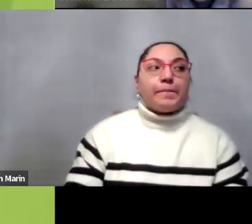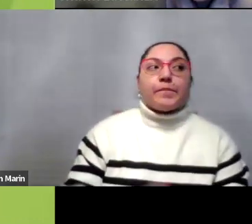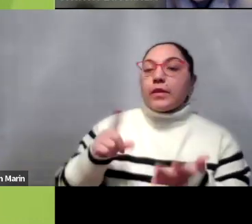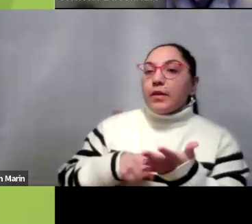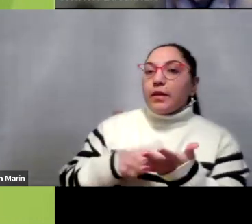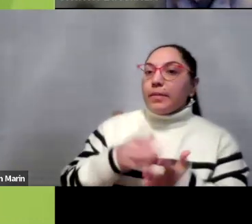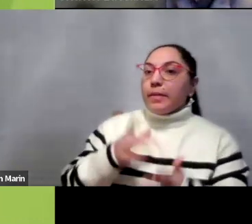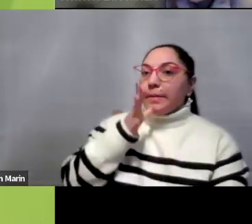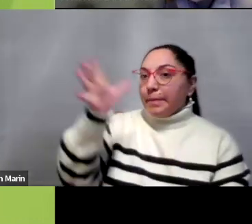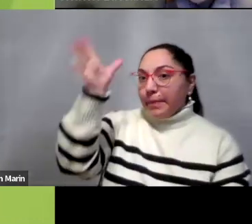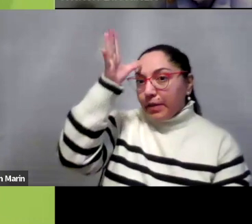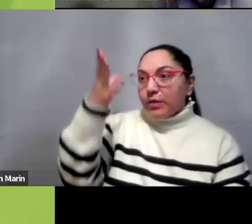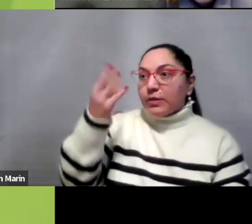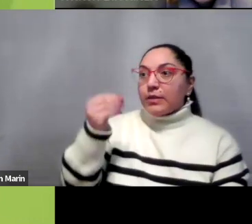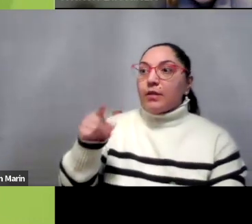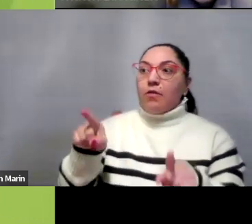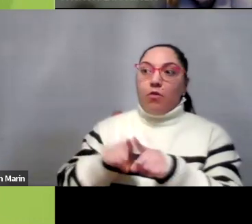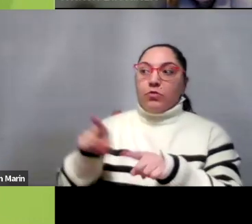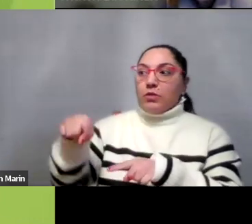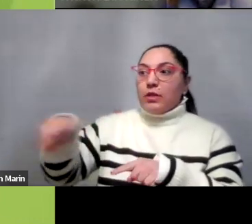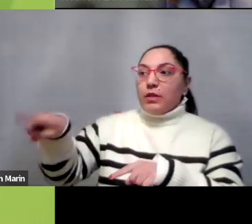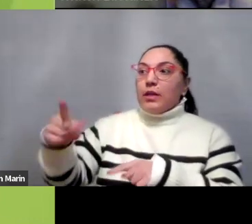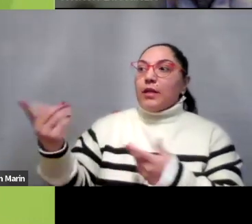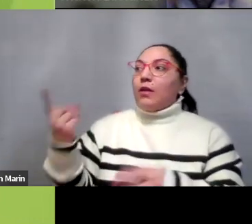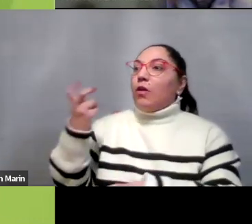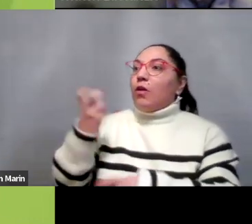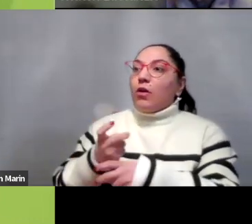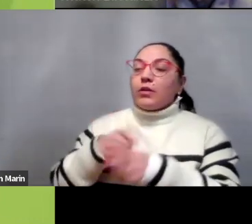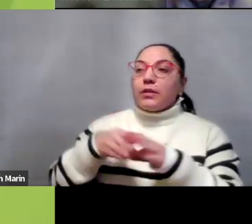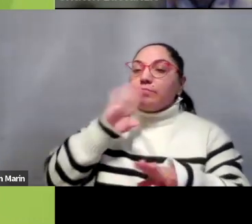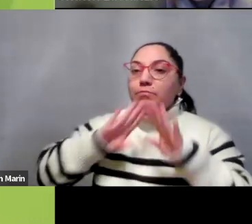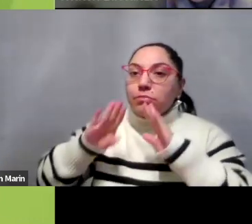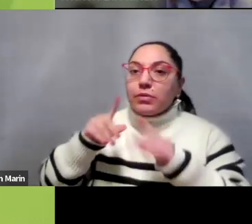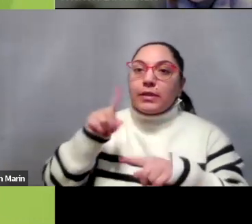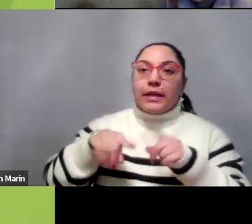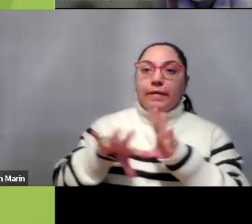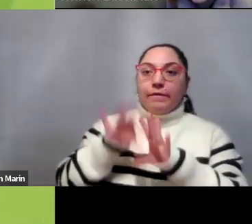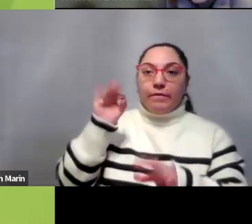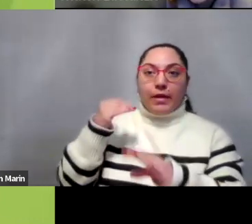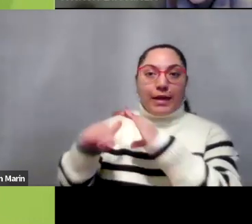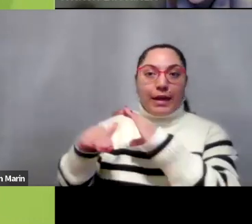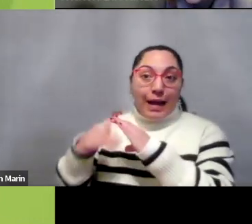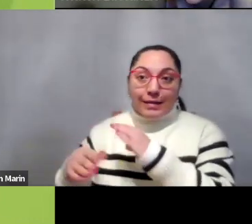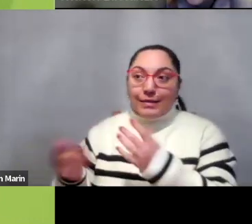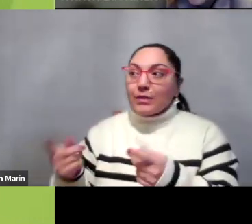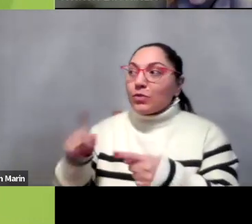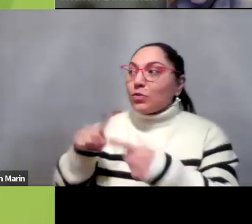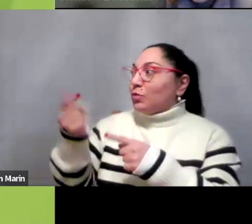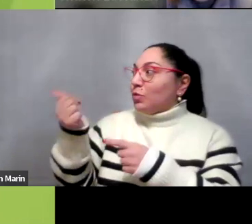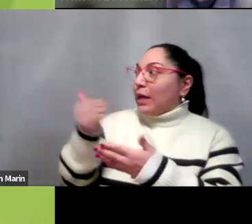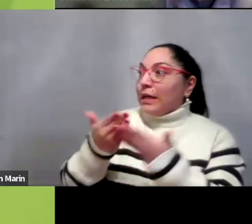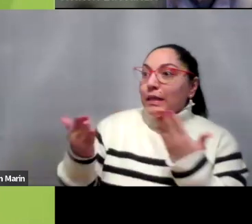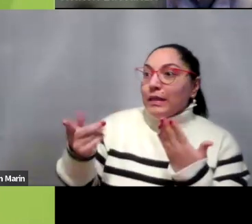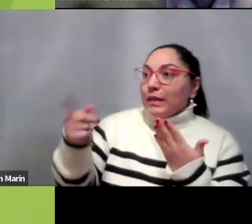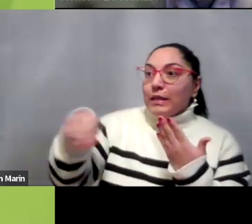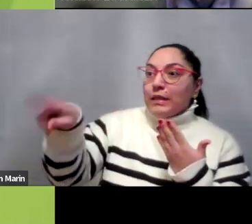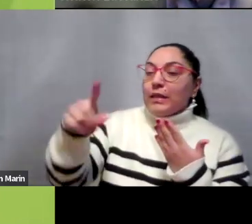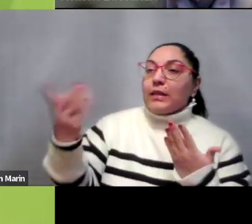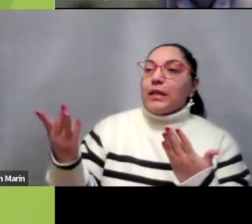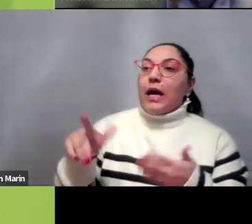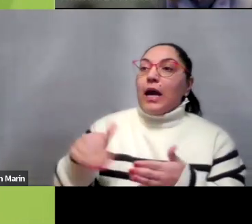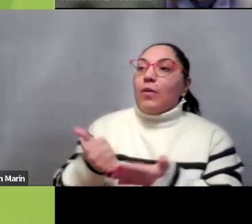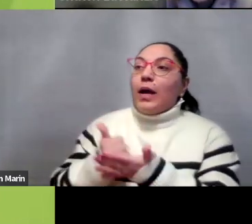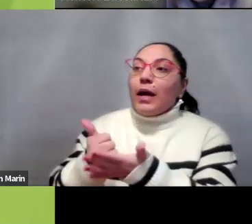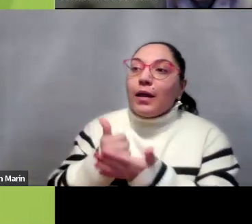caregivers have problems accessing resources, so we find ways to help them access resources. Sometimes